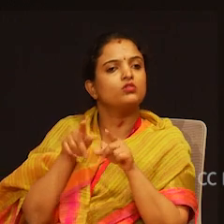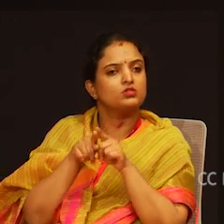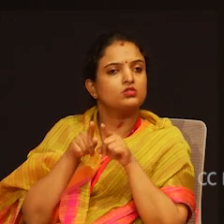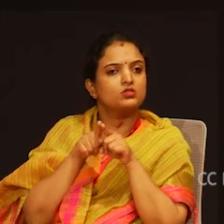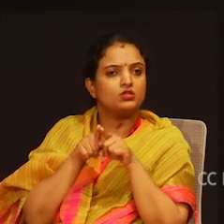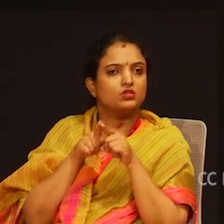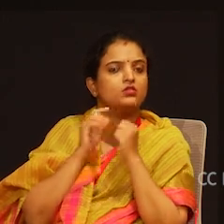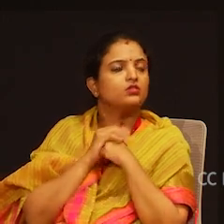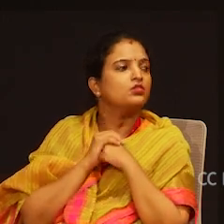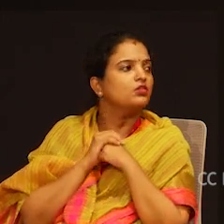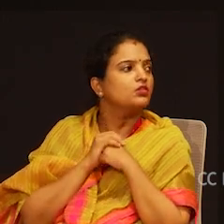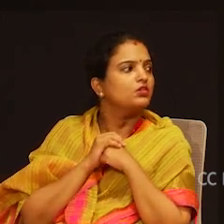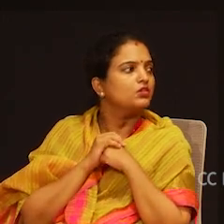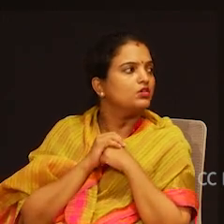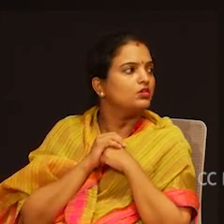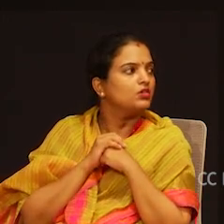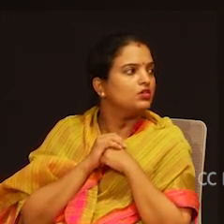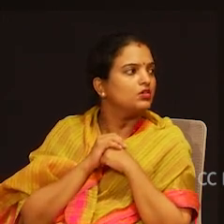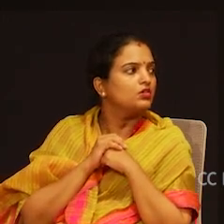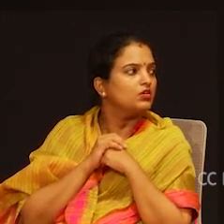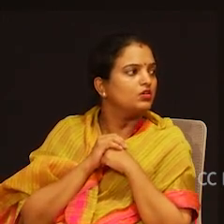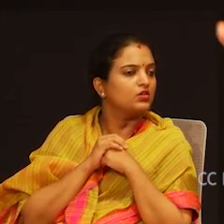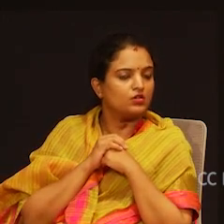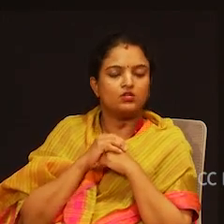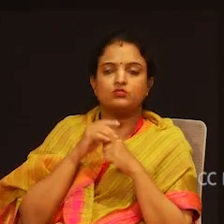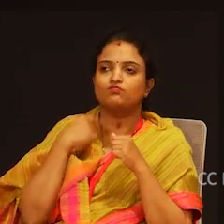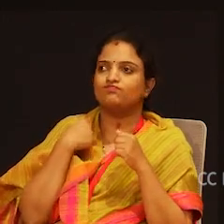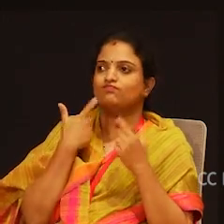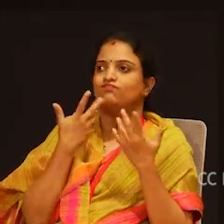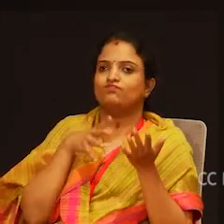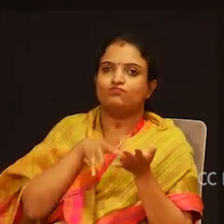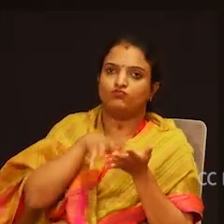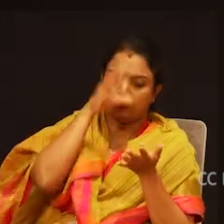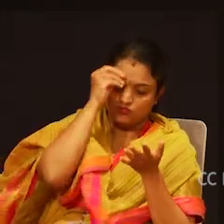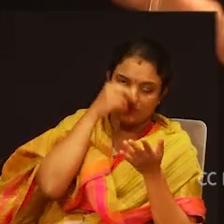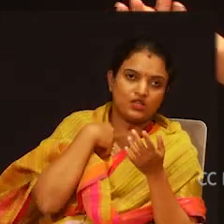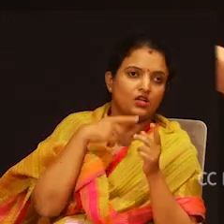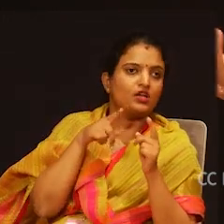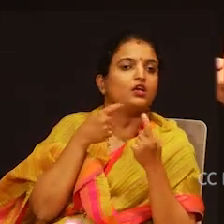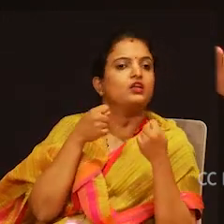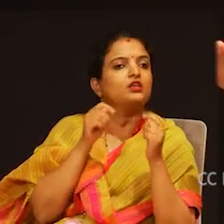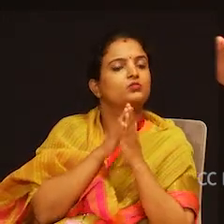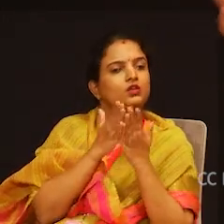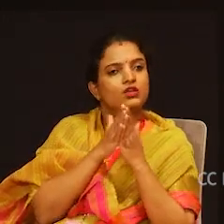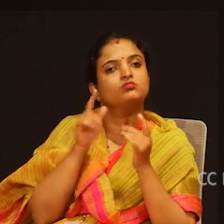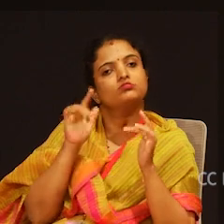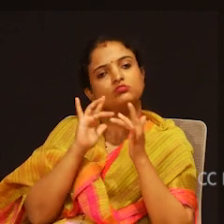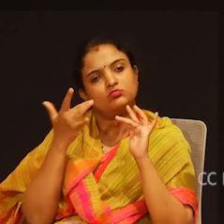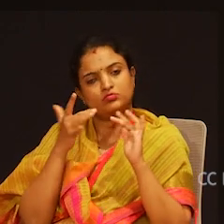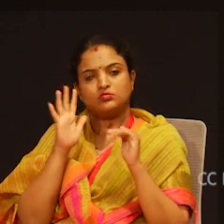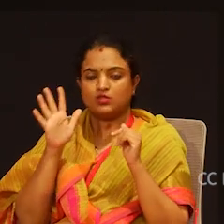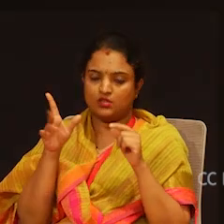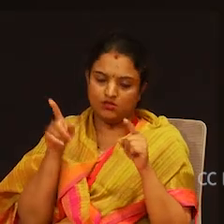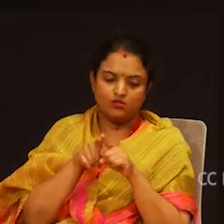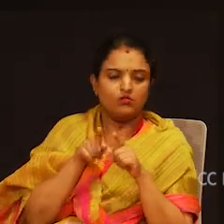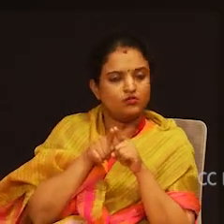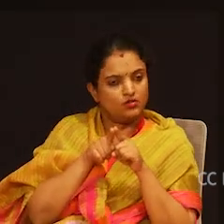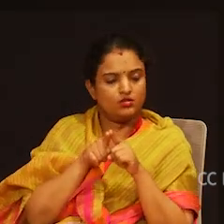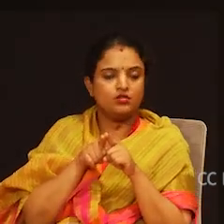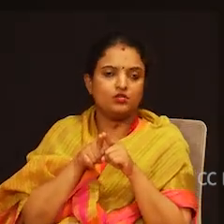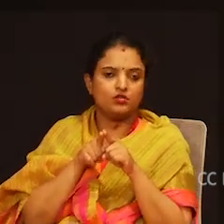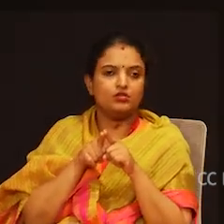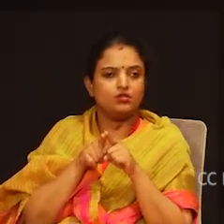in the classrooms. We took this learning into our textbooks. It's all available on our website. We took this